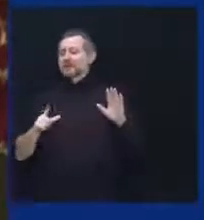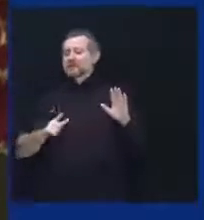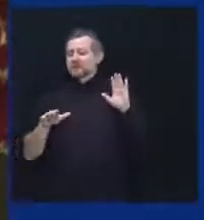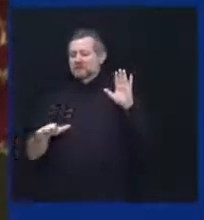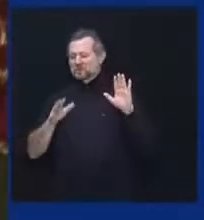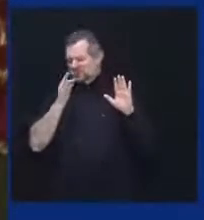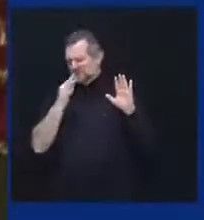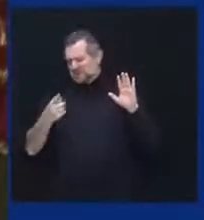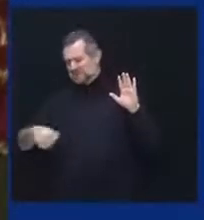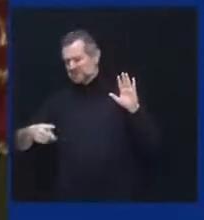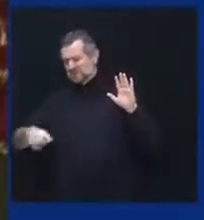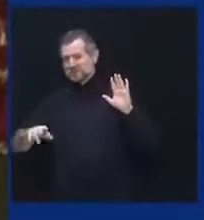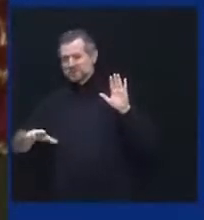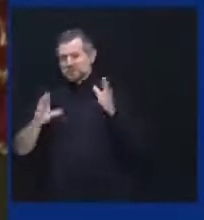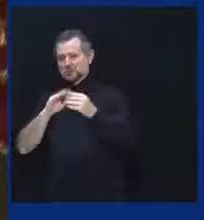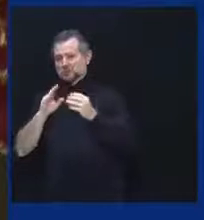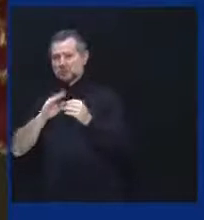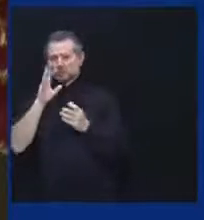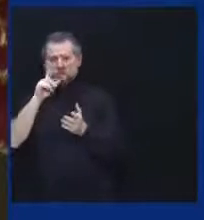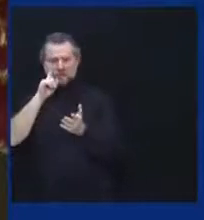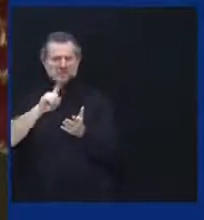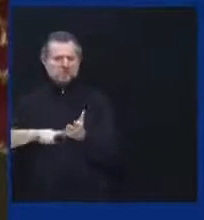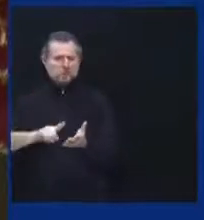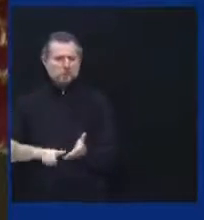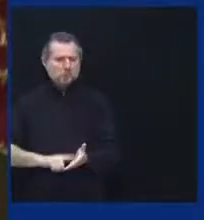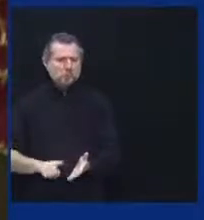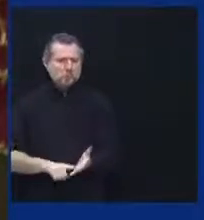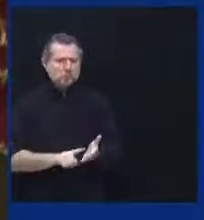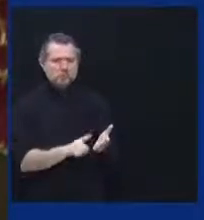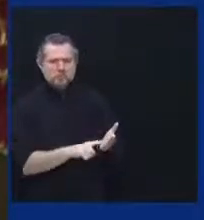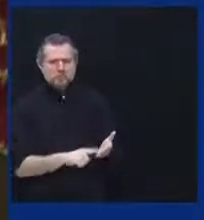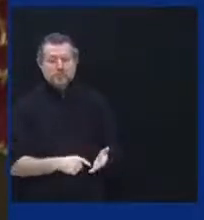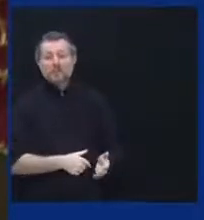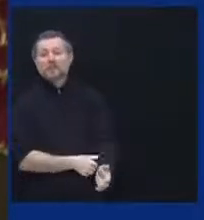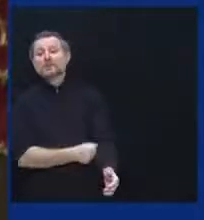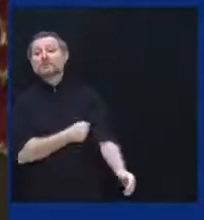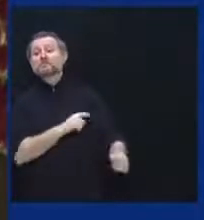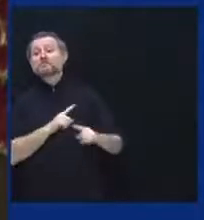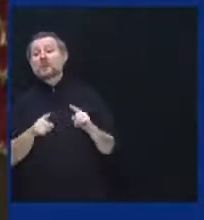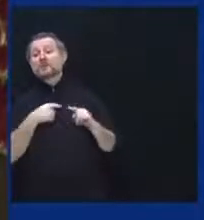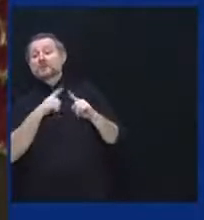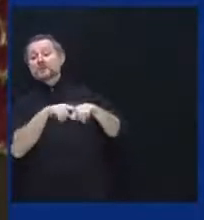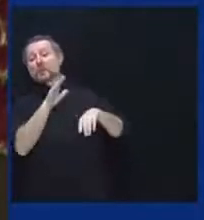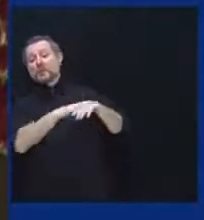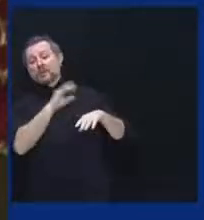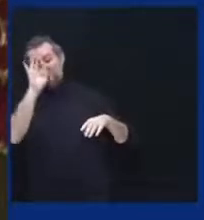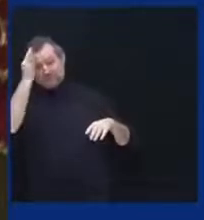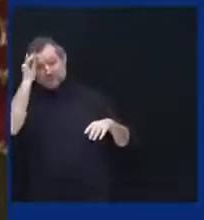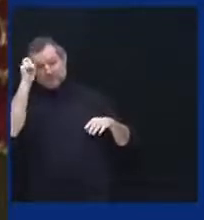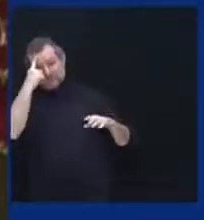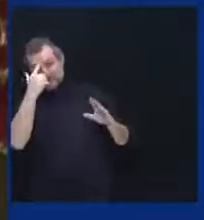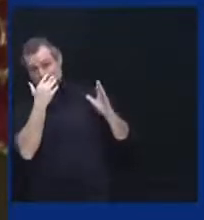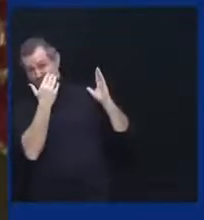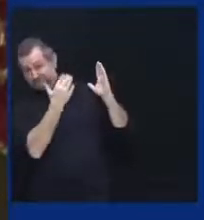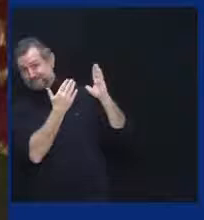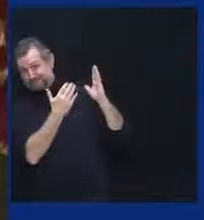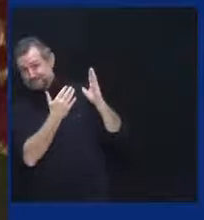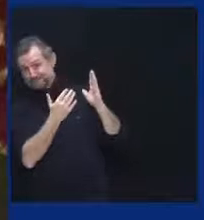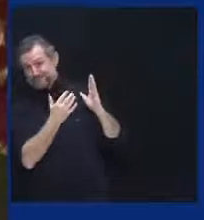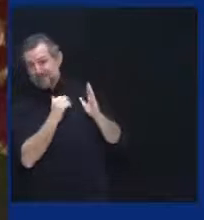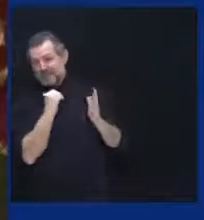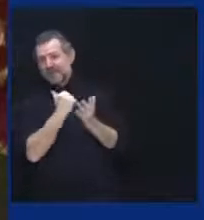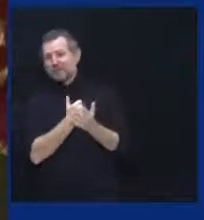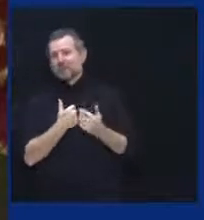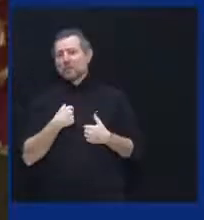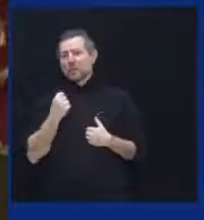to be ongoing. But looking for better national guidance in terms of what is expected on reporting, so you can actually get a clearer picture state to